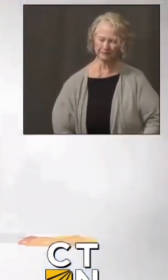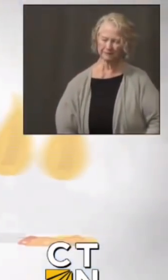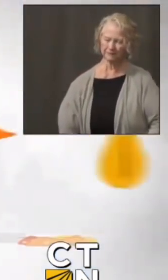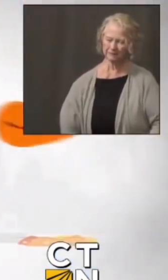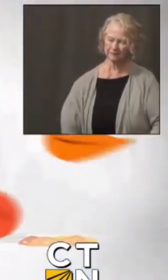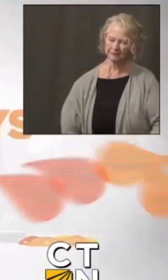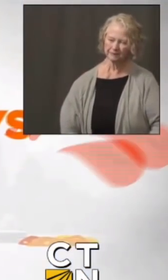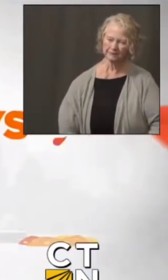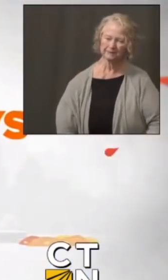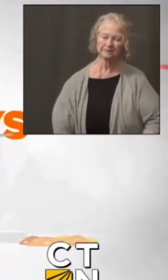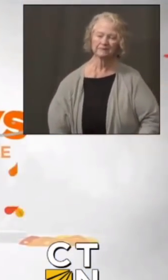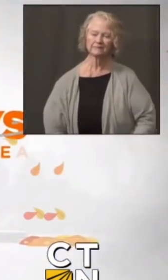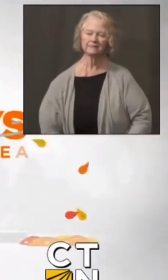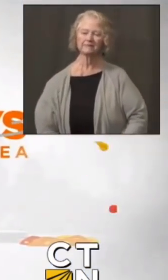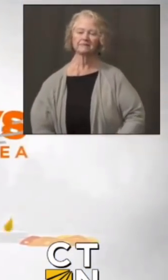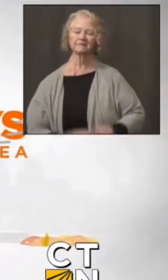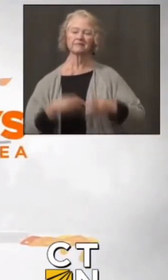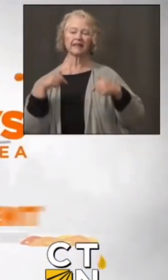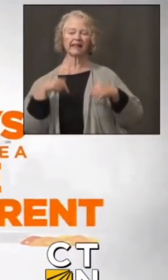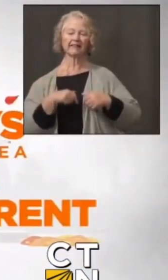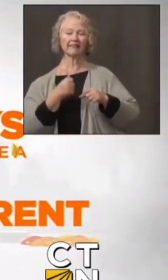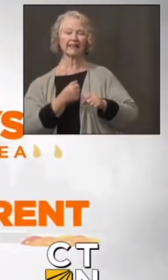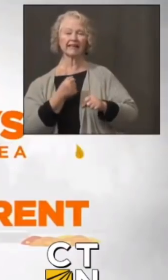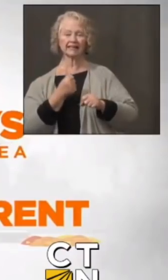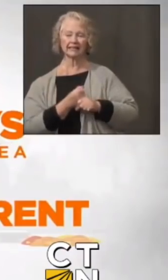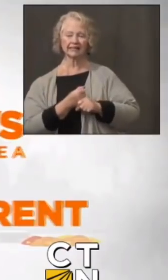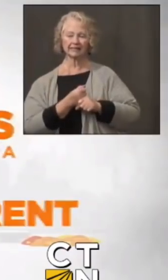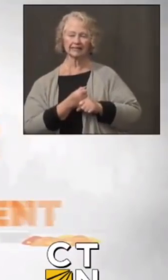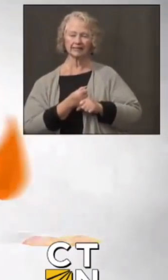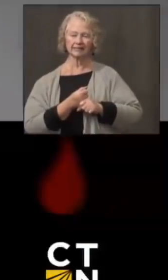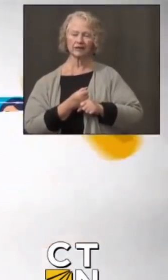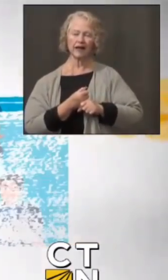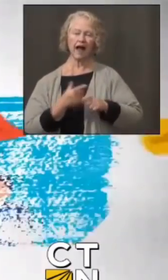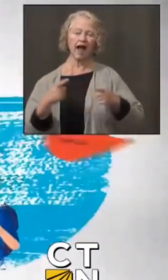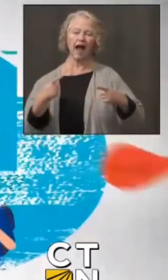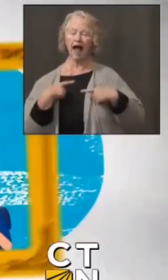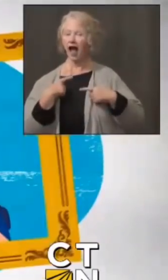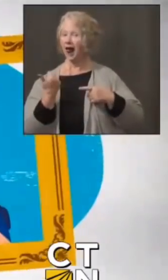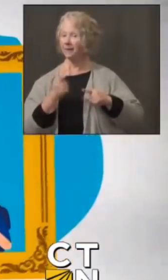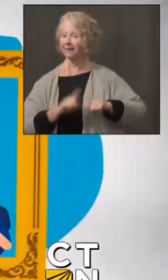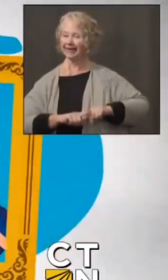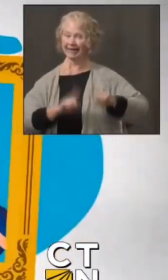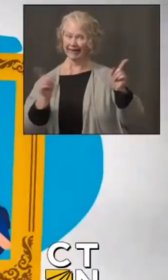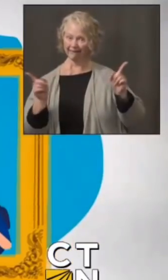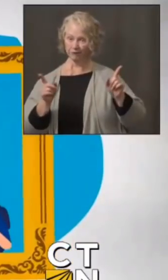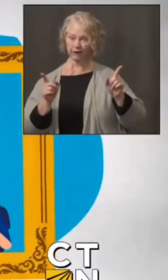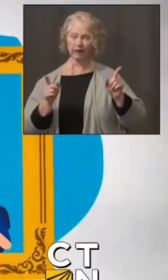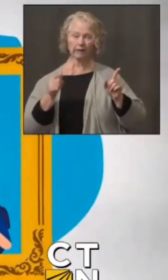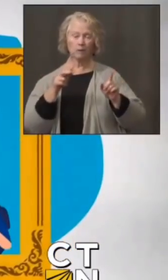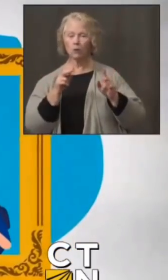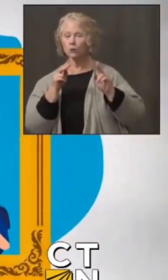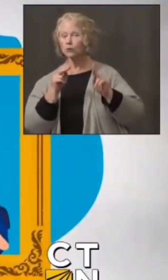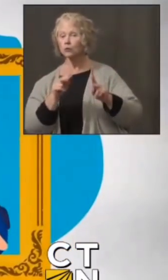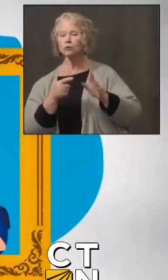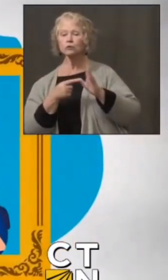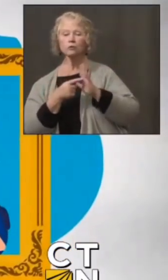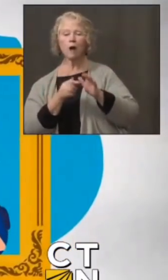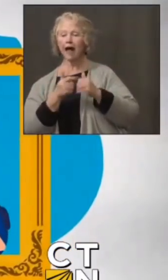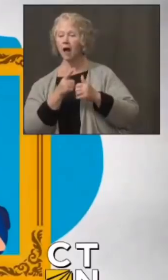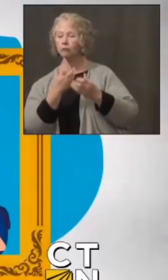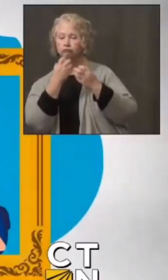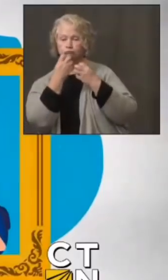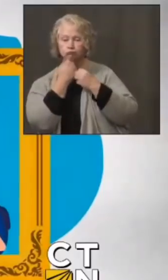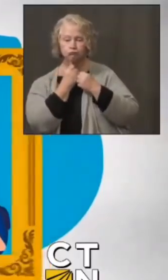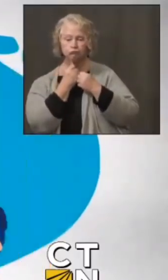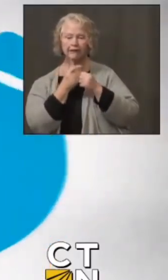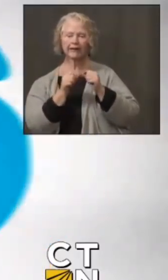This year, the holidays are going to be a little different. But you can still show that you love those you care about by keeping them safe